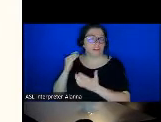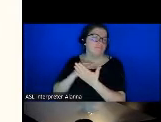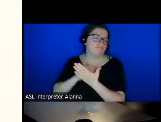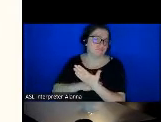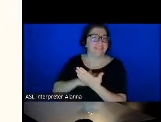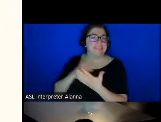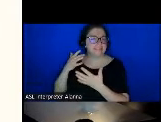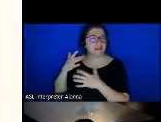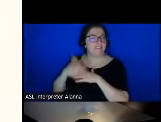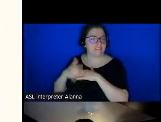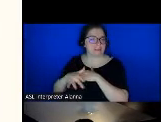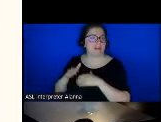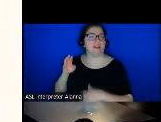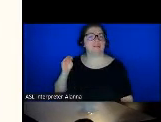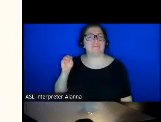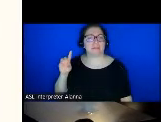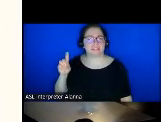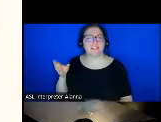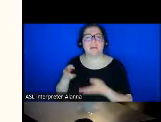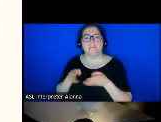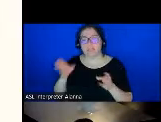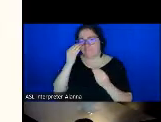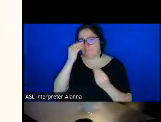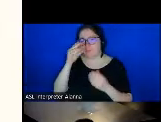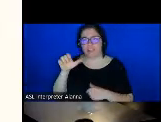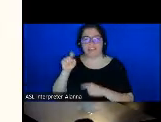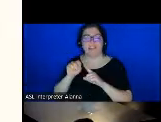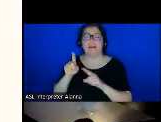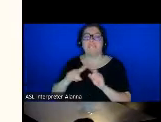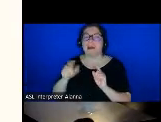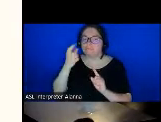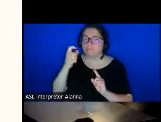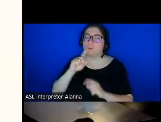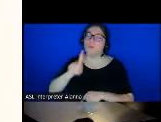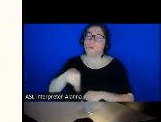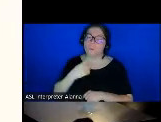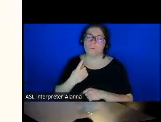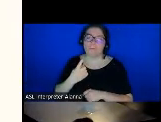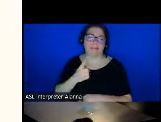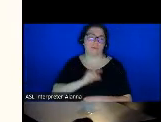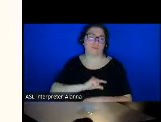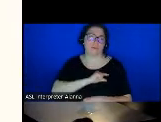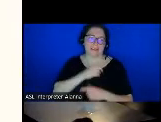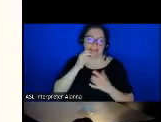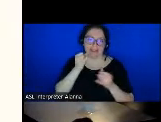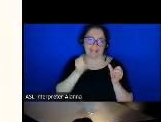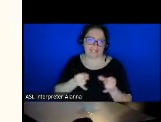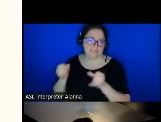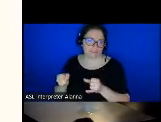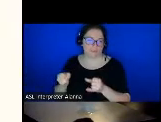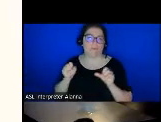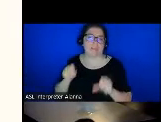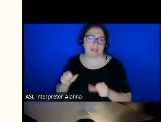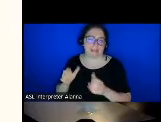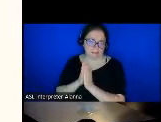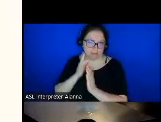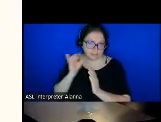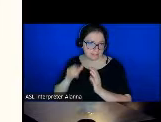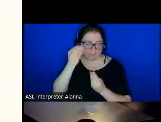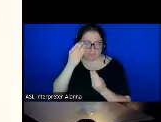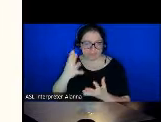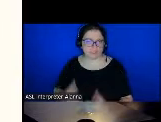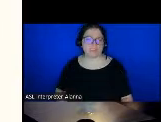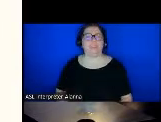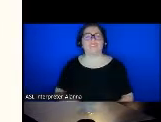release it to qualified individuals and who are qualified individuals so those are our candidates or an authorized person working for one of our